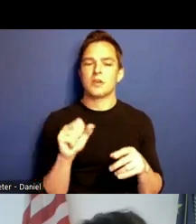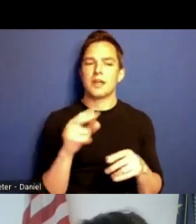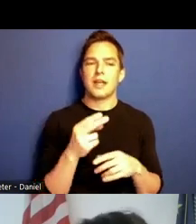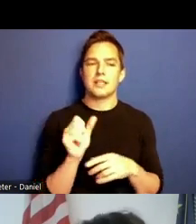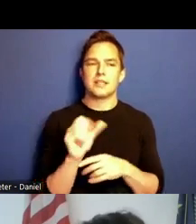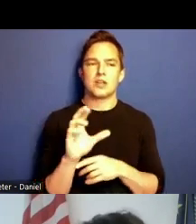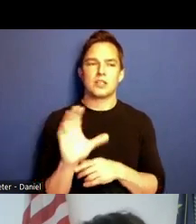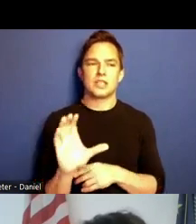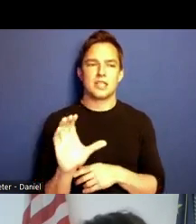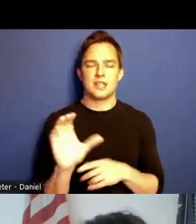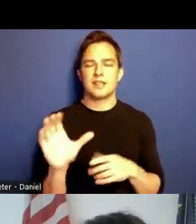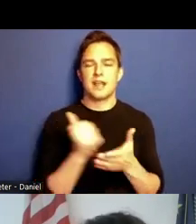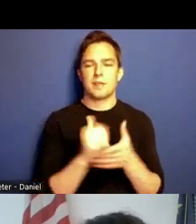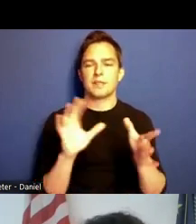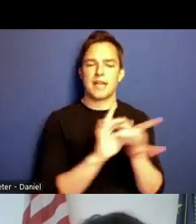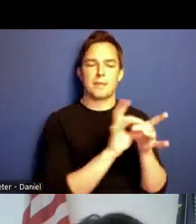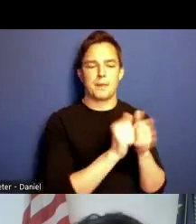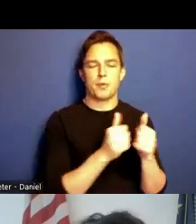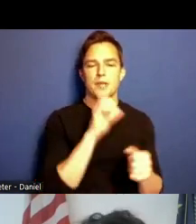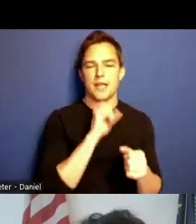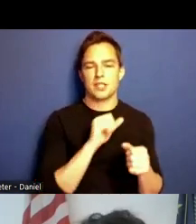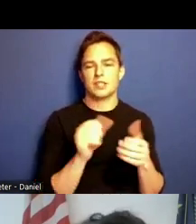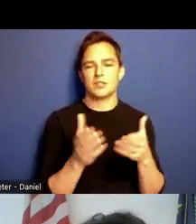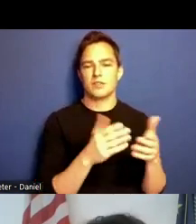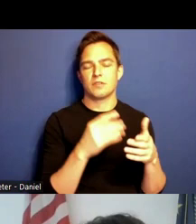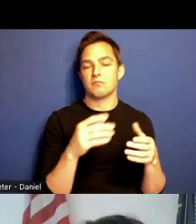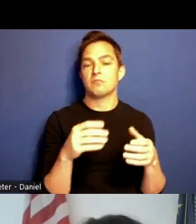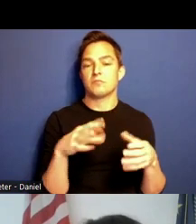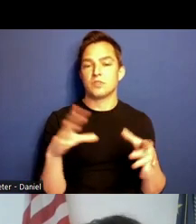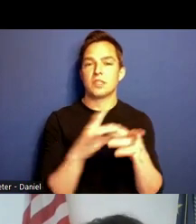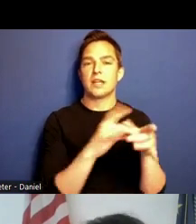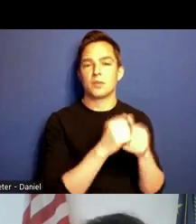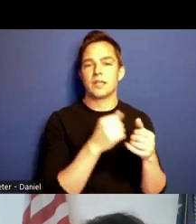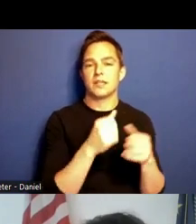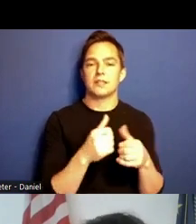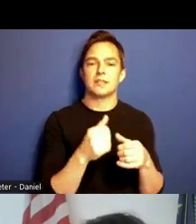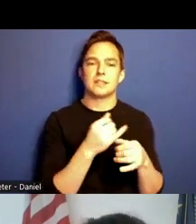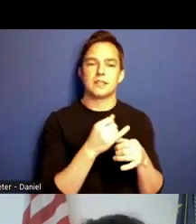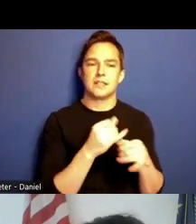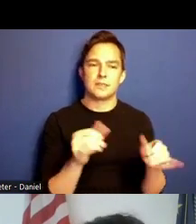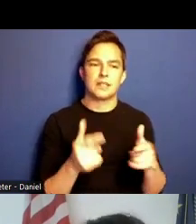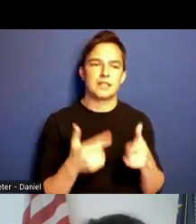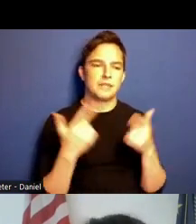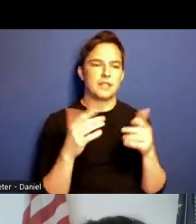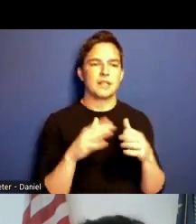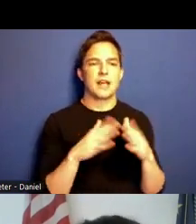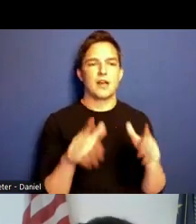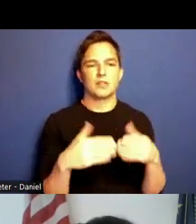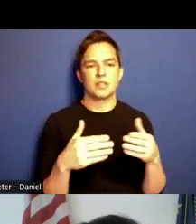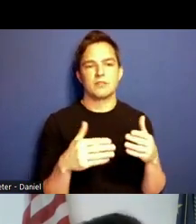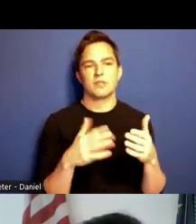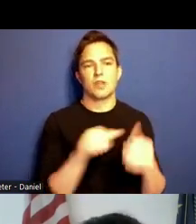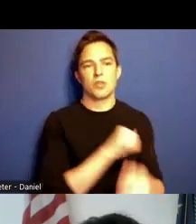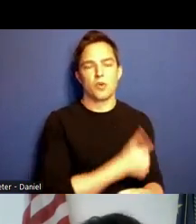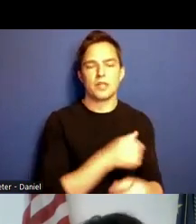with disabilities and aging networks, including Centers for Independent Living, to public housing authorities and housing providers, state